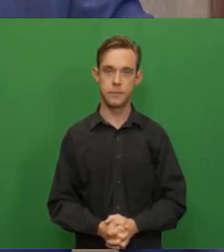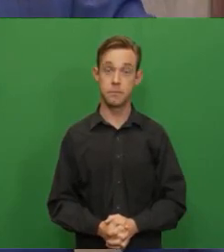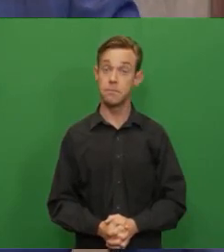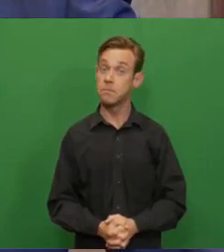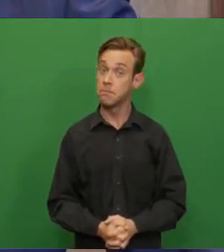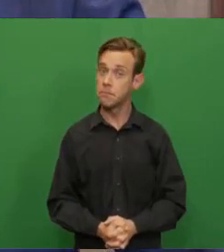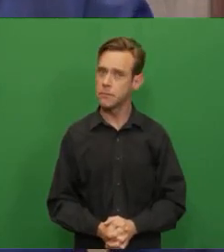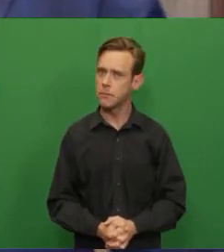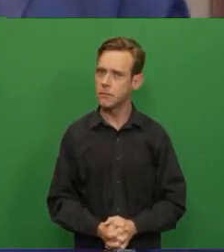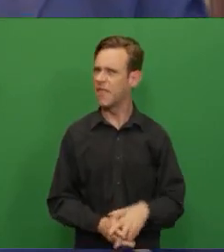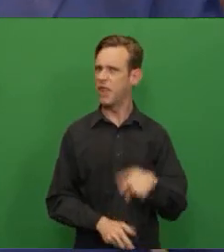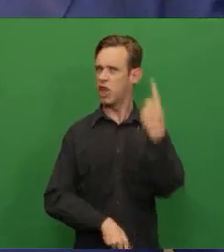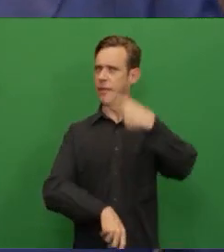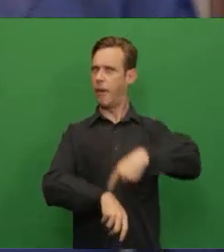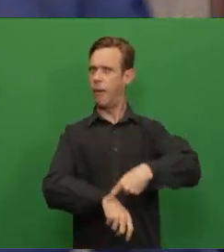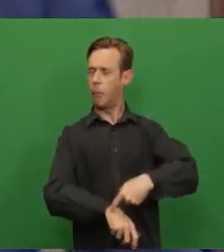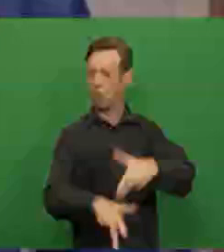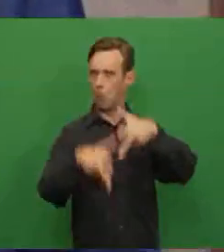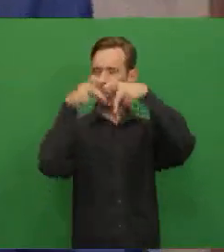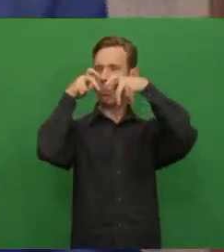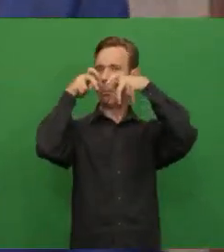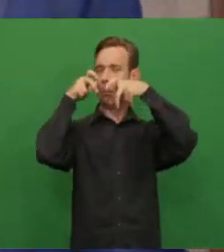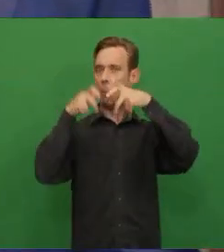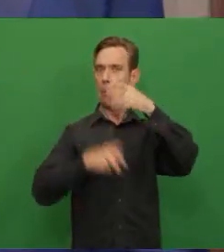This is a first.